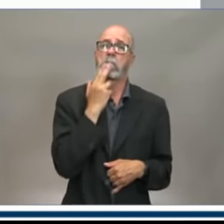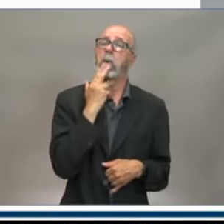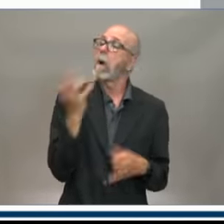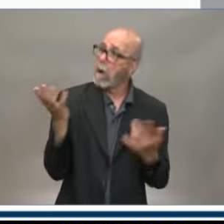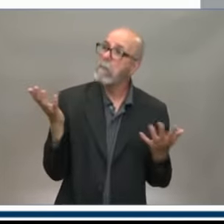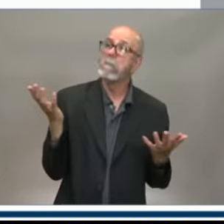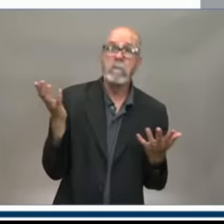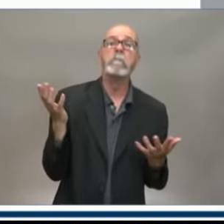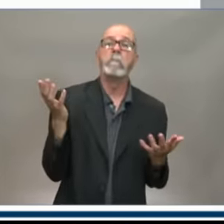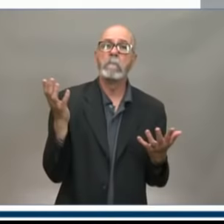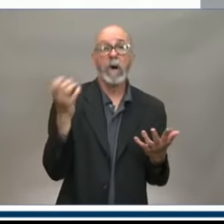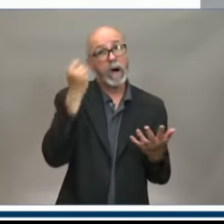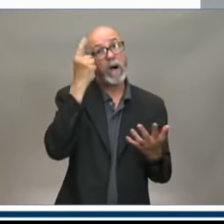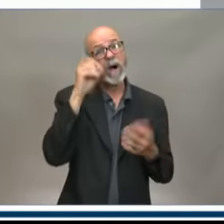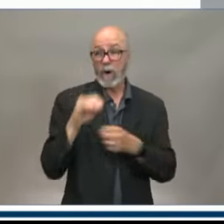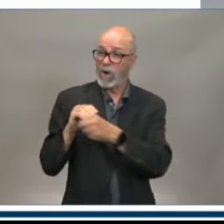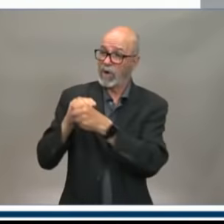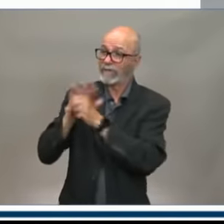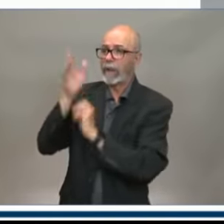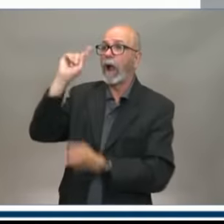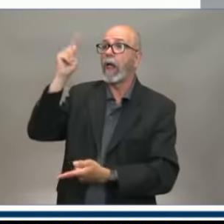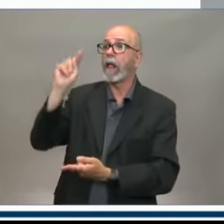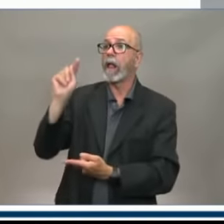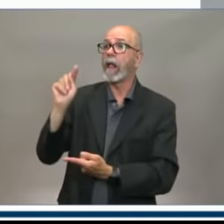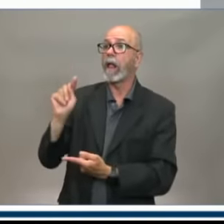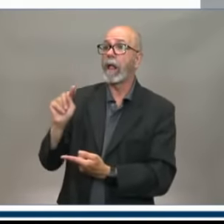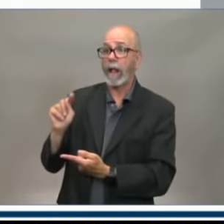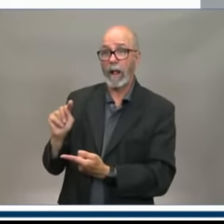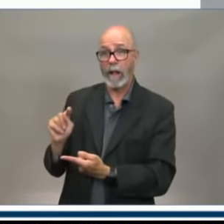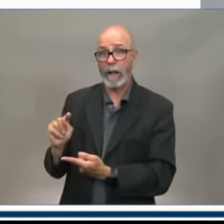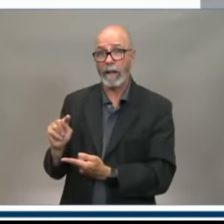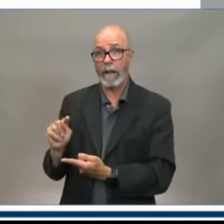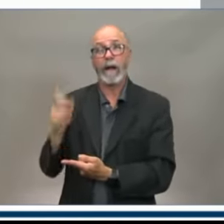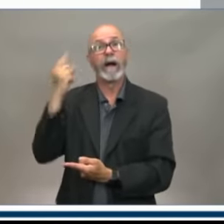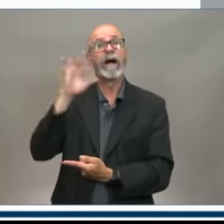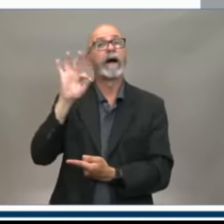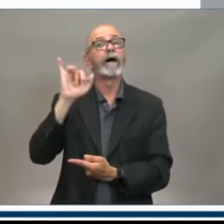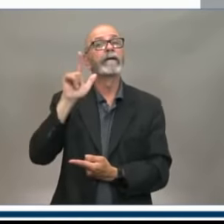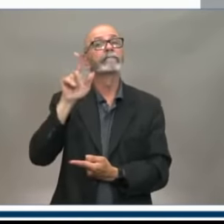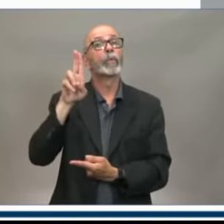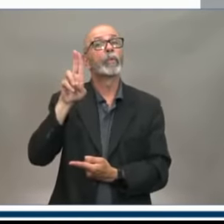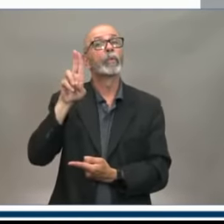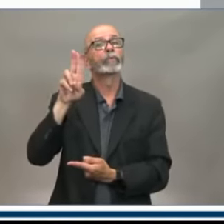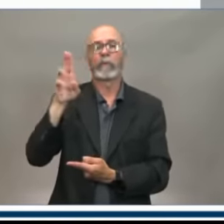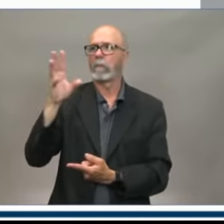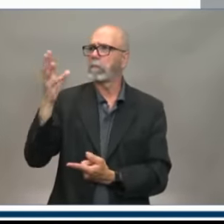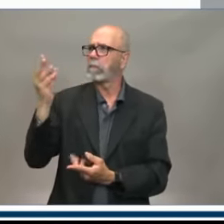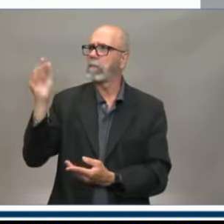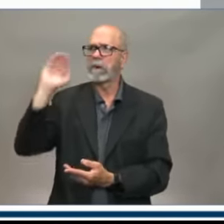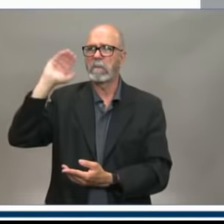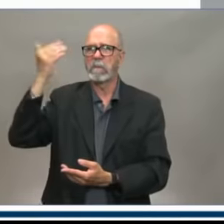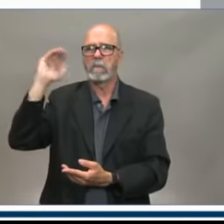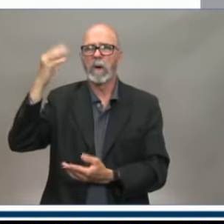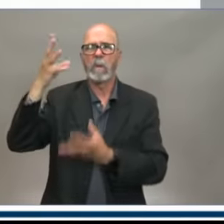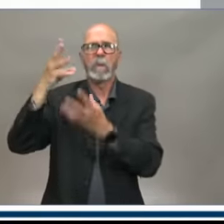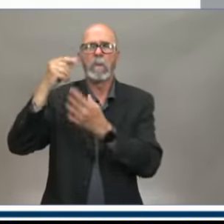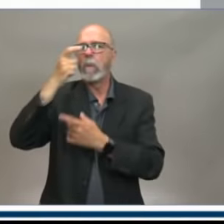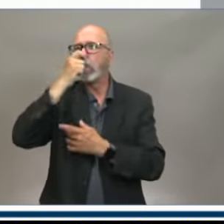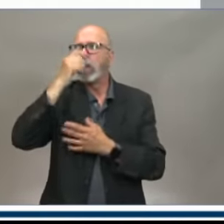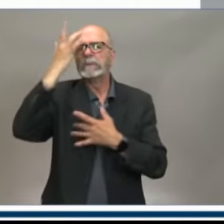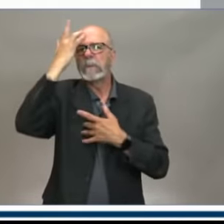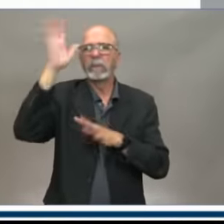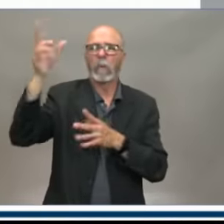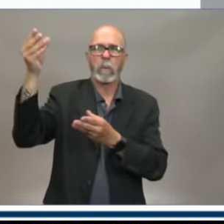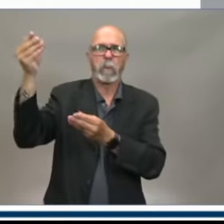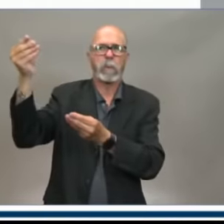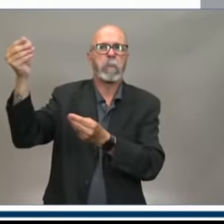decreased, we're no longer in flu season, we're having a lot fewer people coming in, and so we have lots of capacity in the existing infrastructure,